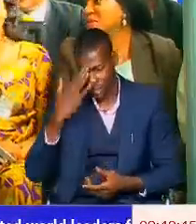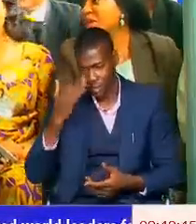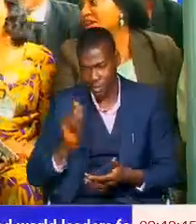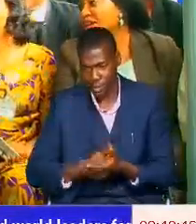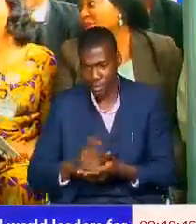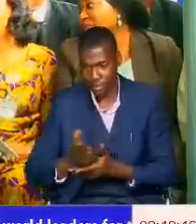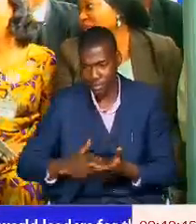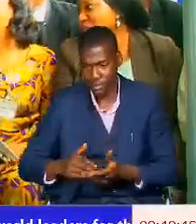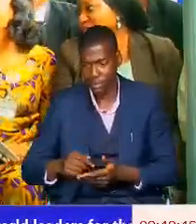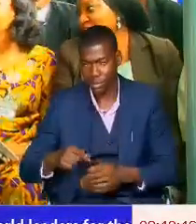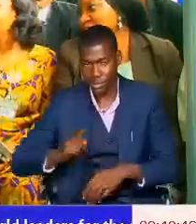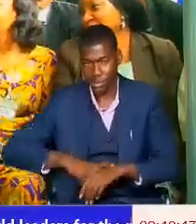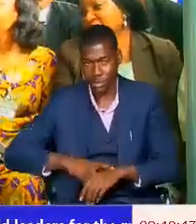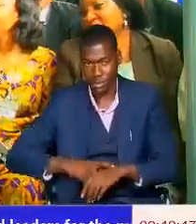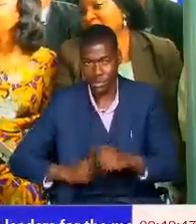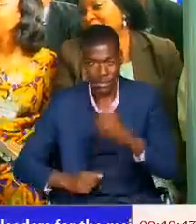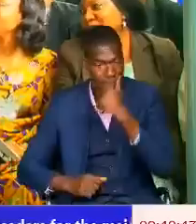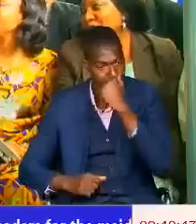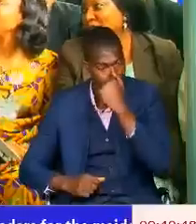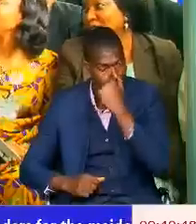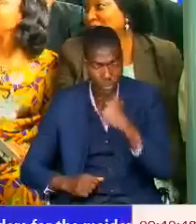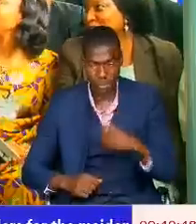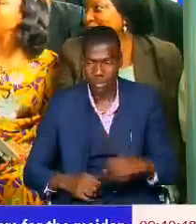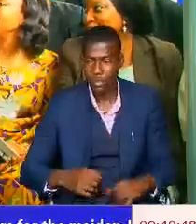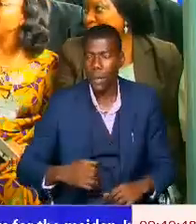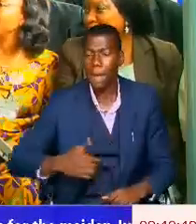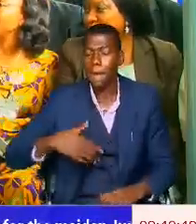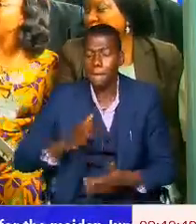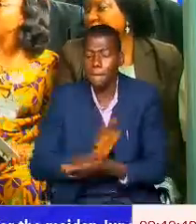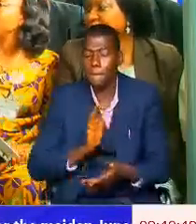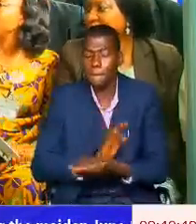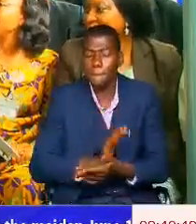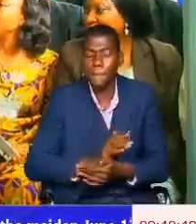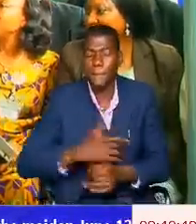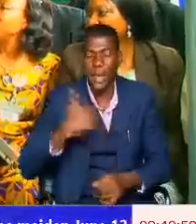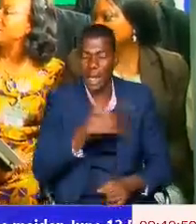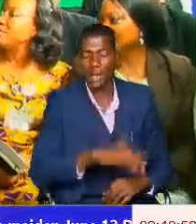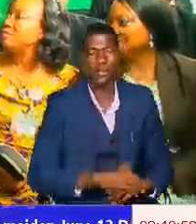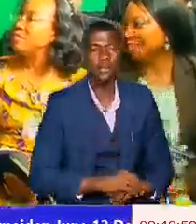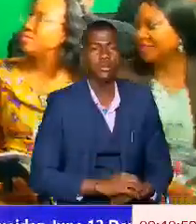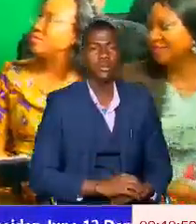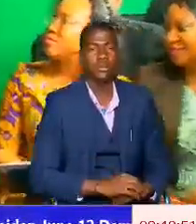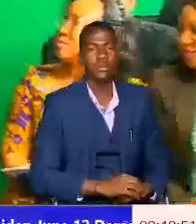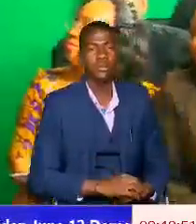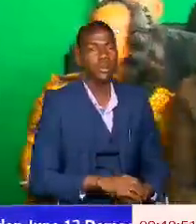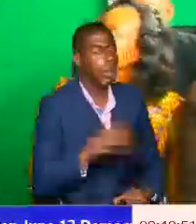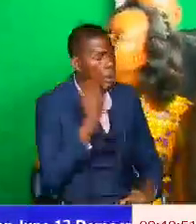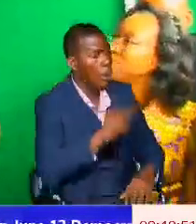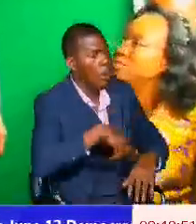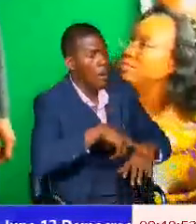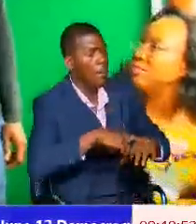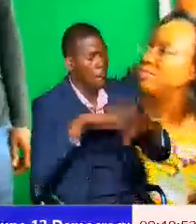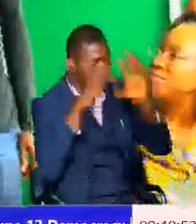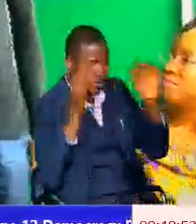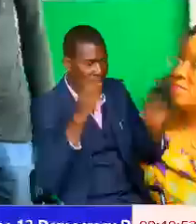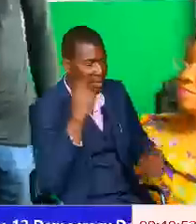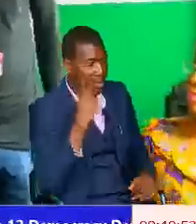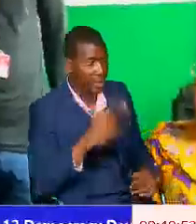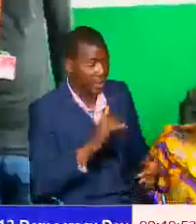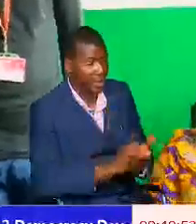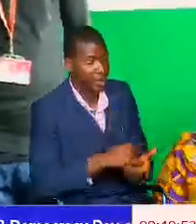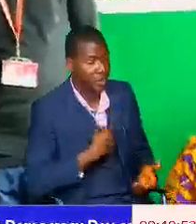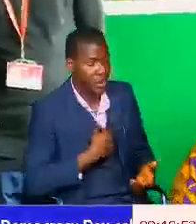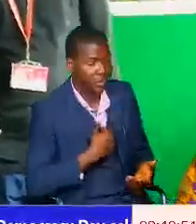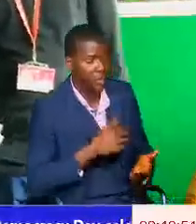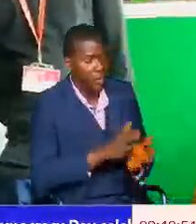Now, better paper, no, they lie. I lie. This one, my ordinary president, you go see, say, I carry photocopy of in